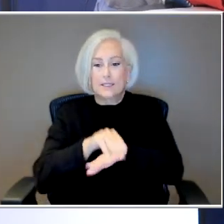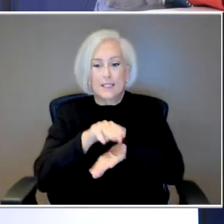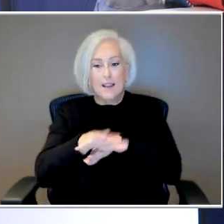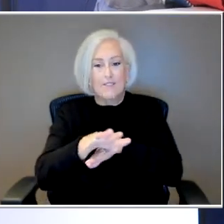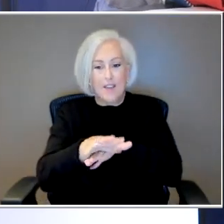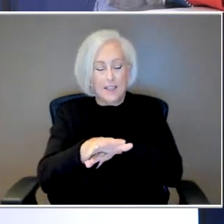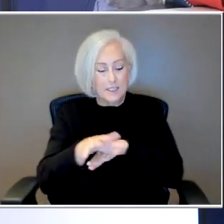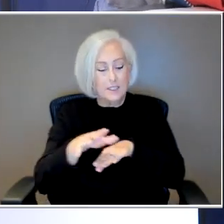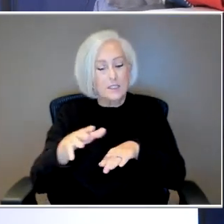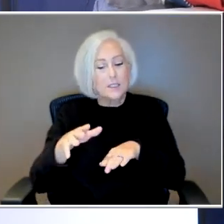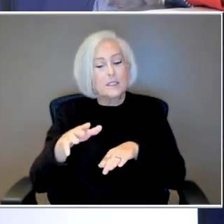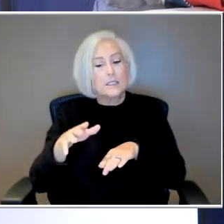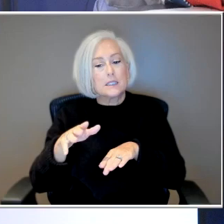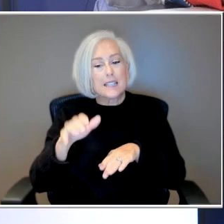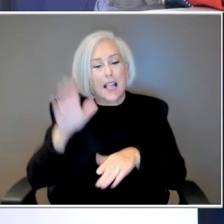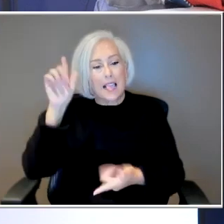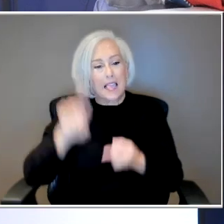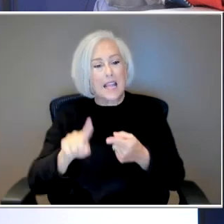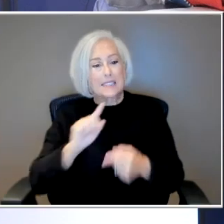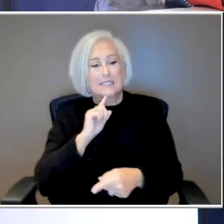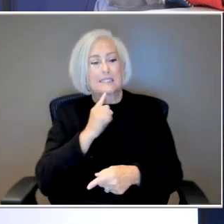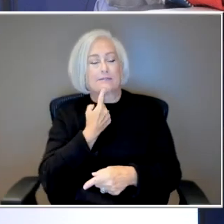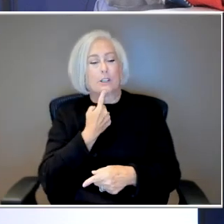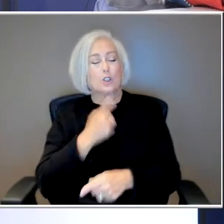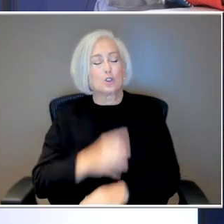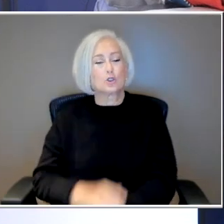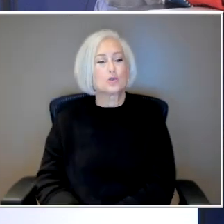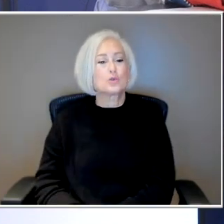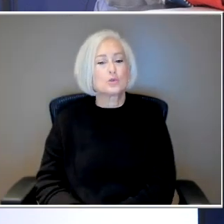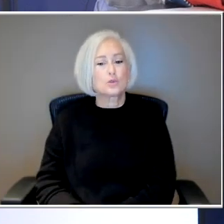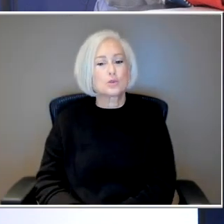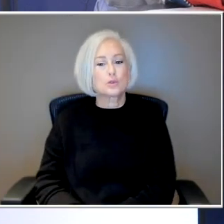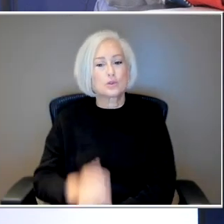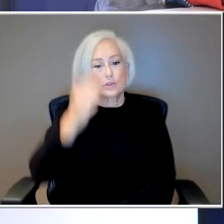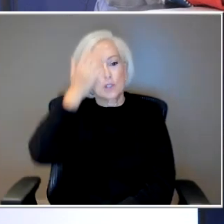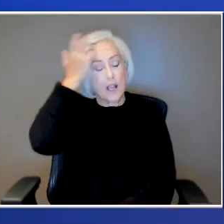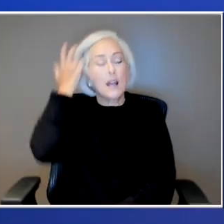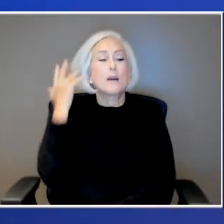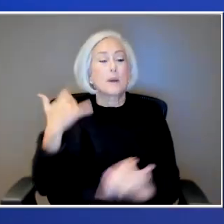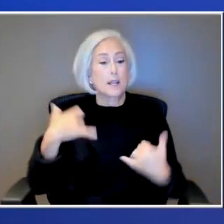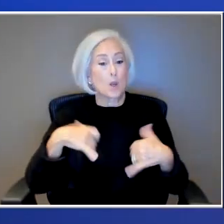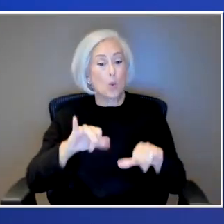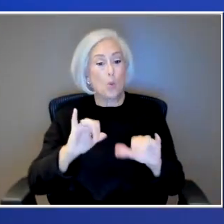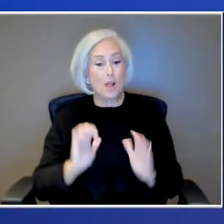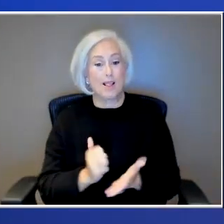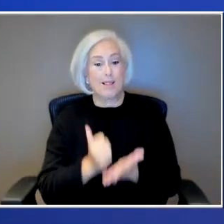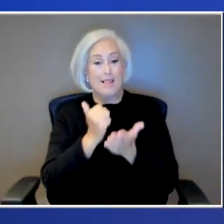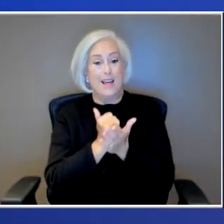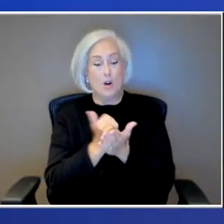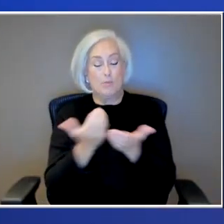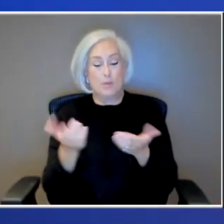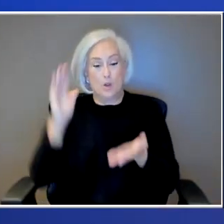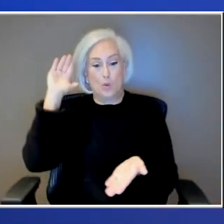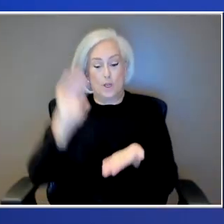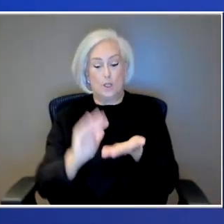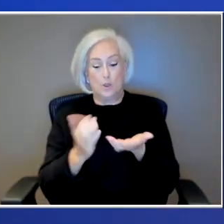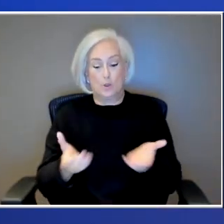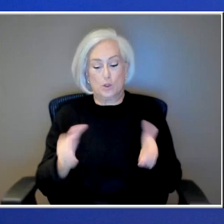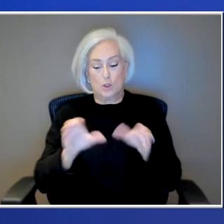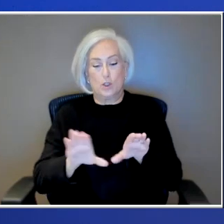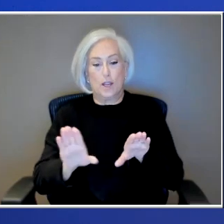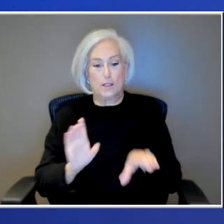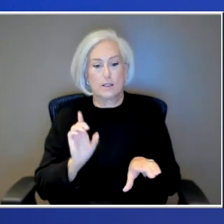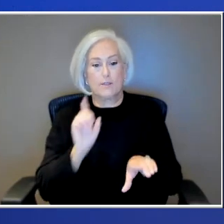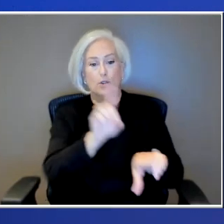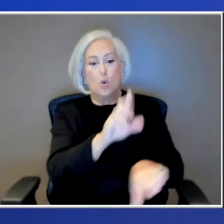not as effective as some years. But it will help still reduce the chance of going to the hospital, going to the emergency department, going